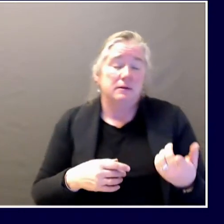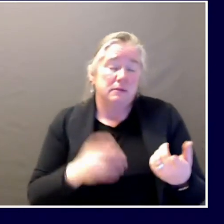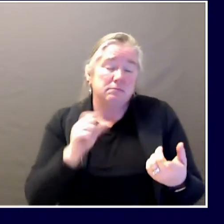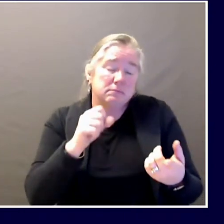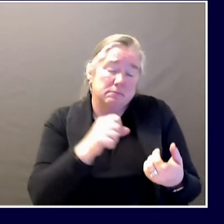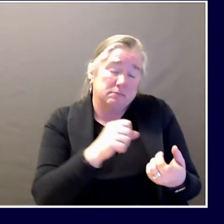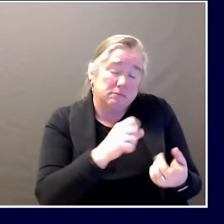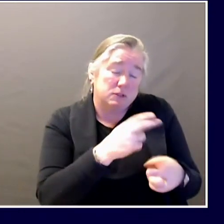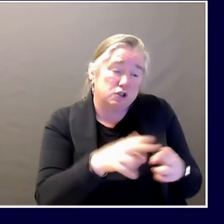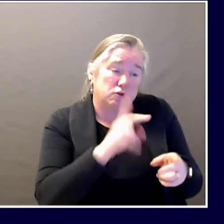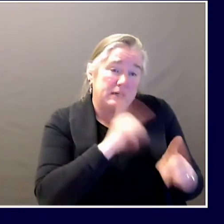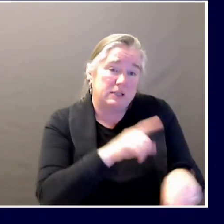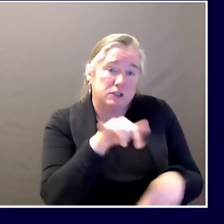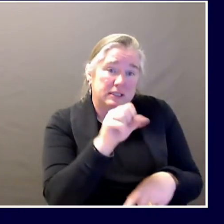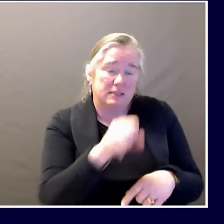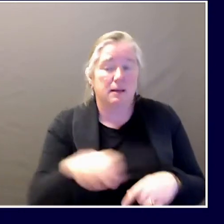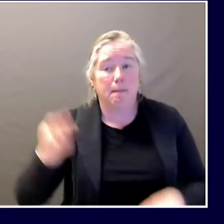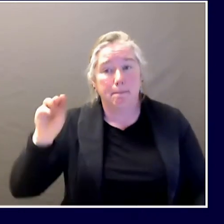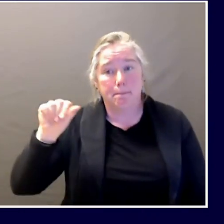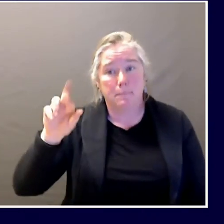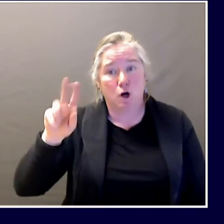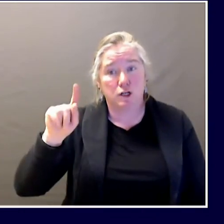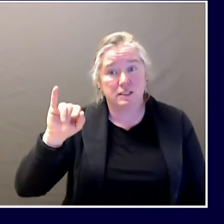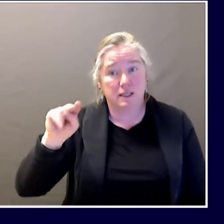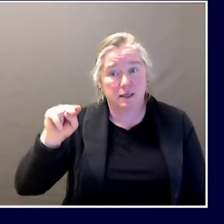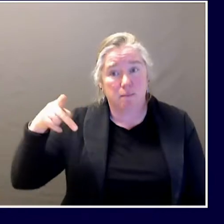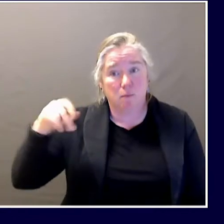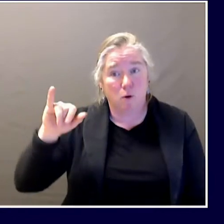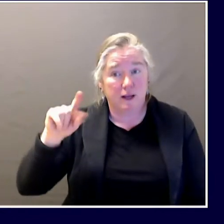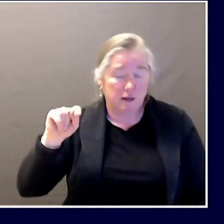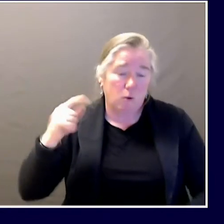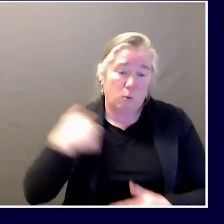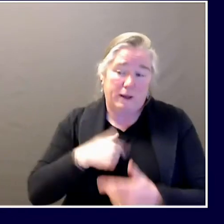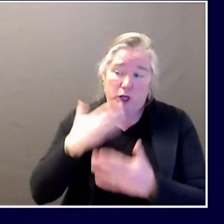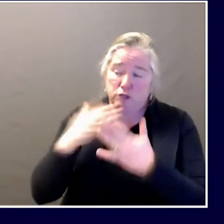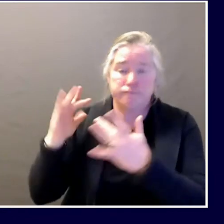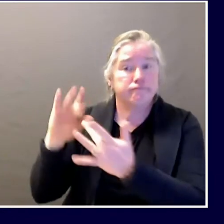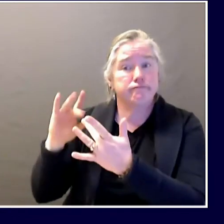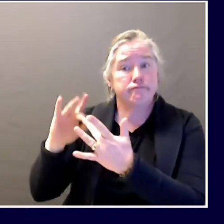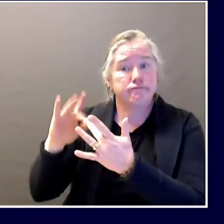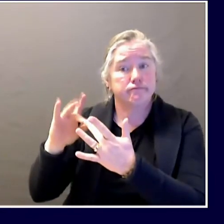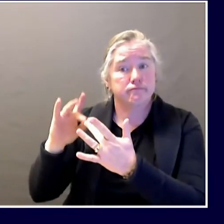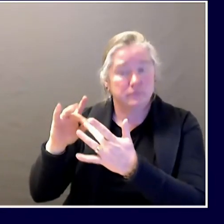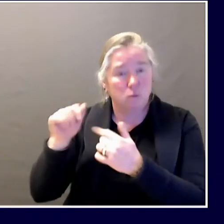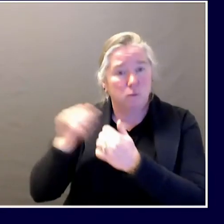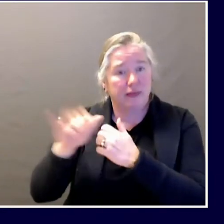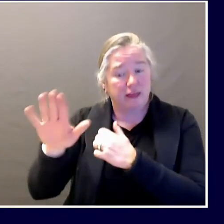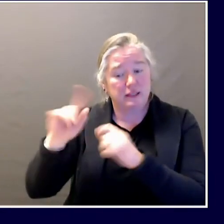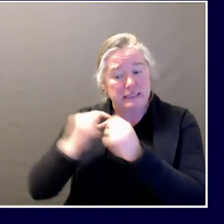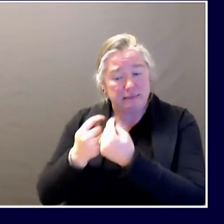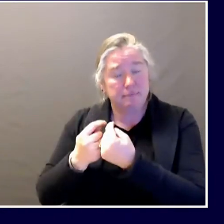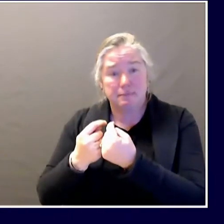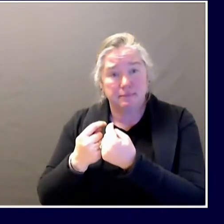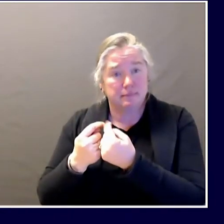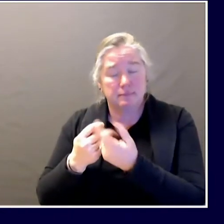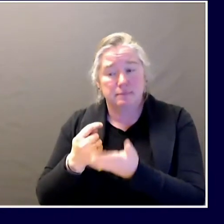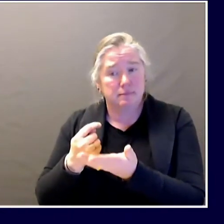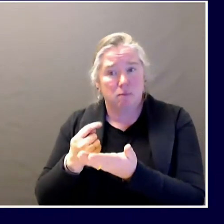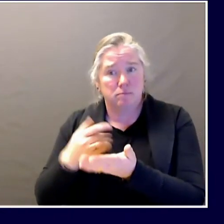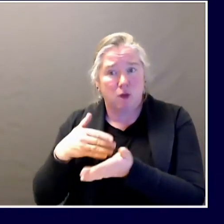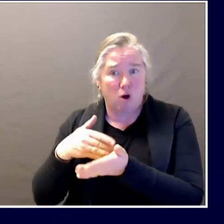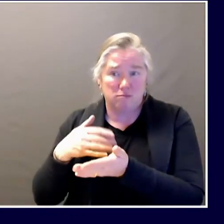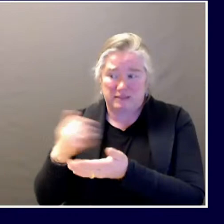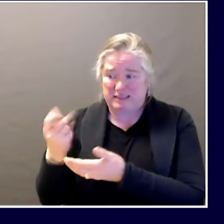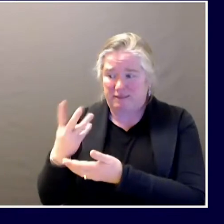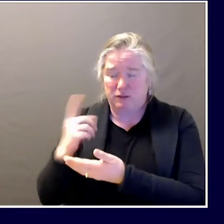In specific regard to Martin's Point, I'm in really good contact with them and their COVID vaccination team multiple times per week